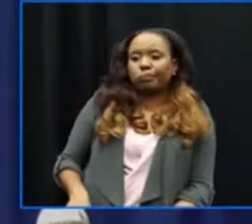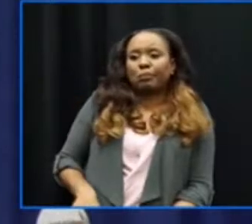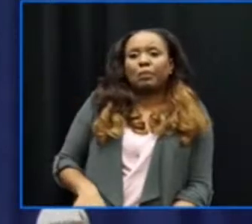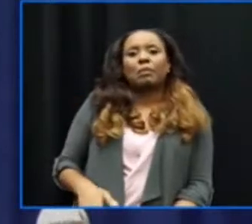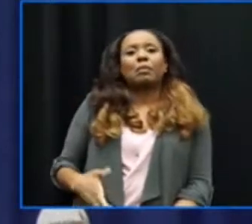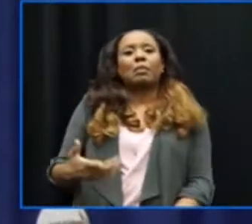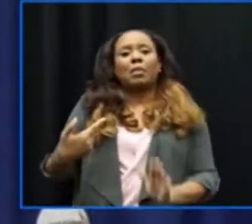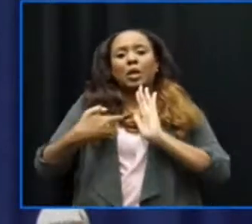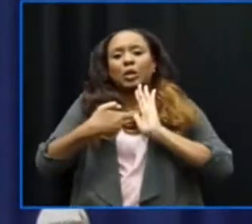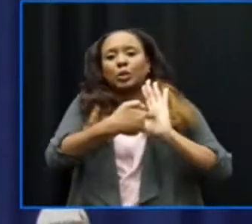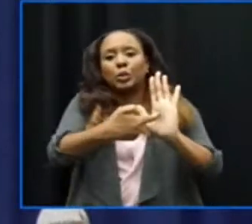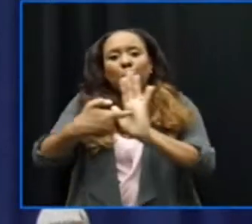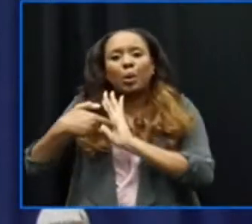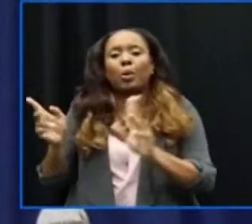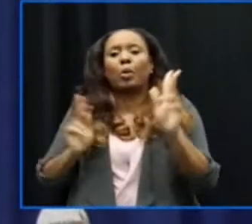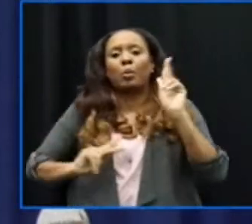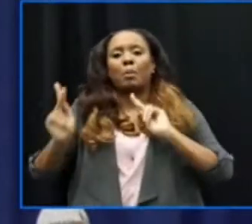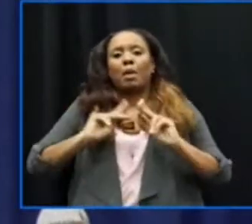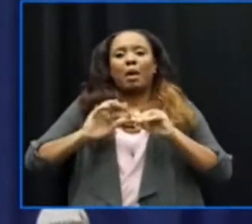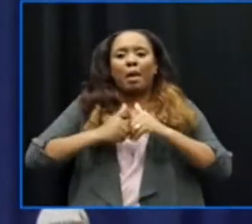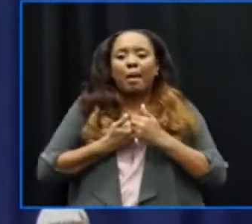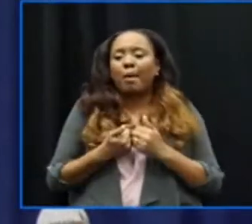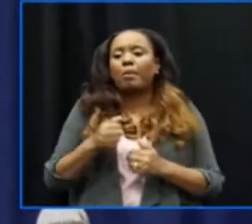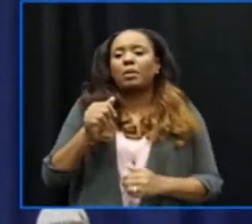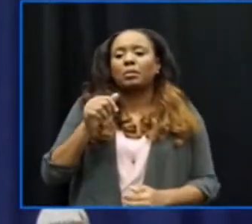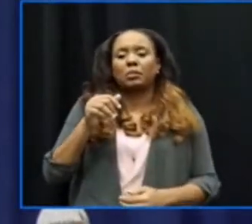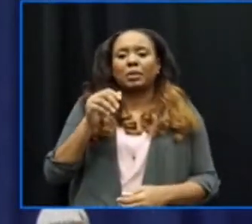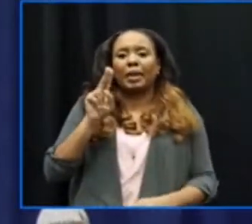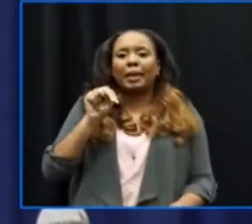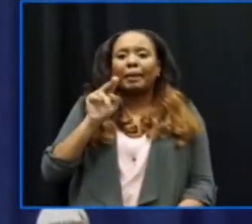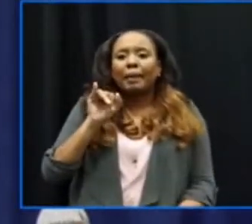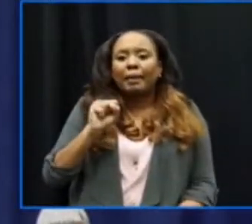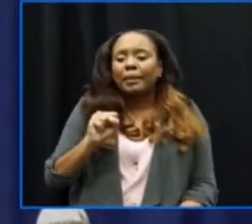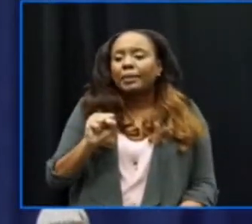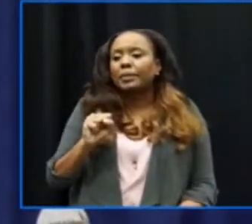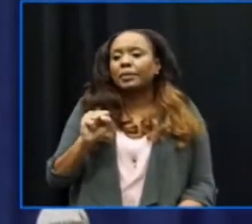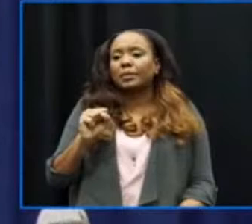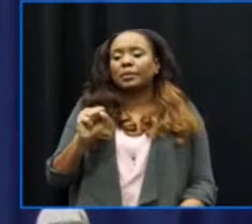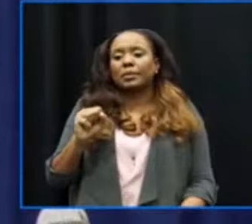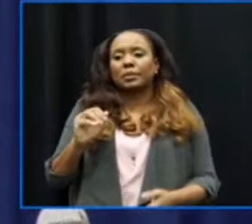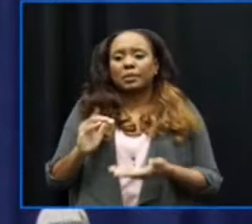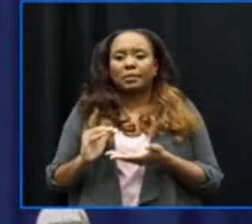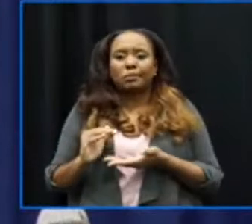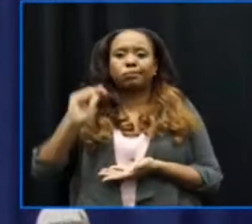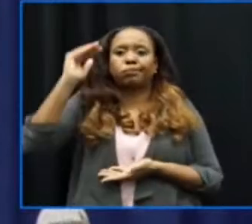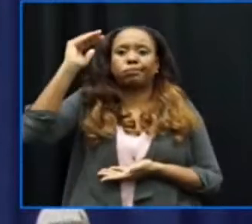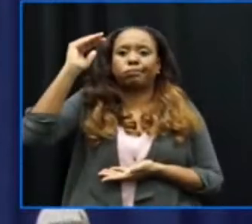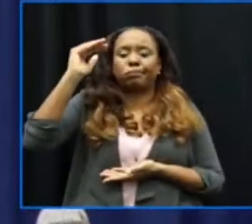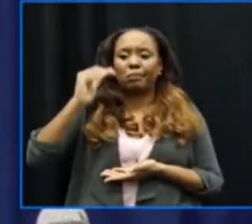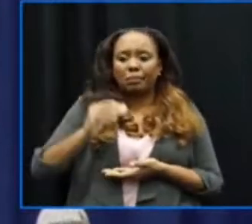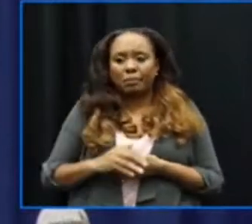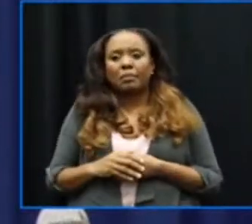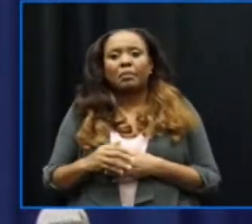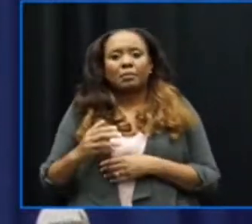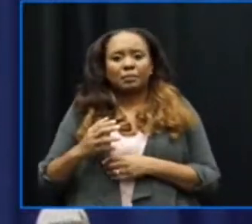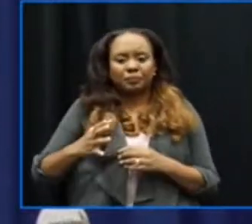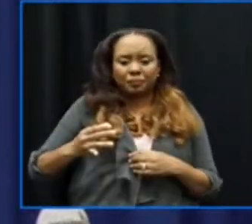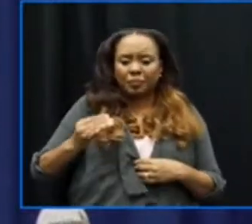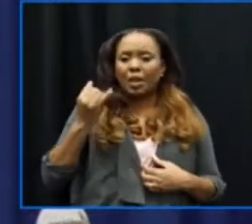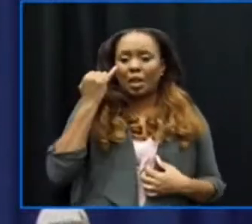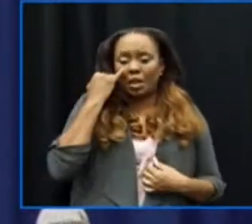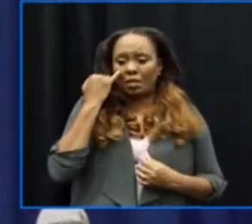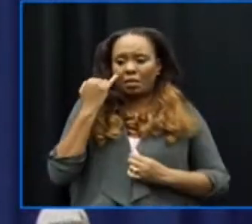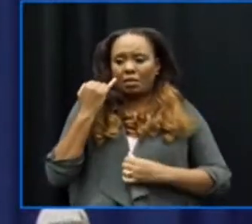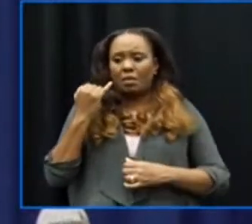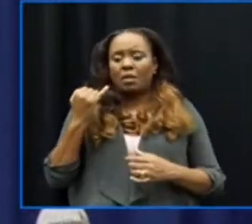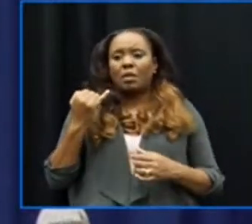over time, that there are certain protocols that would flag the fact that we need to sit back and sit down at the